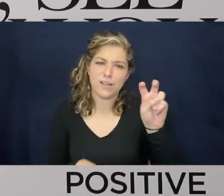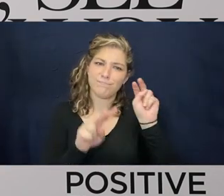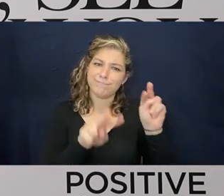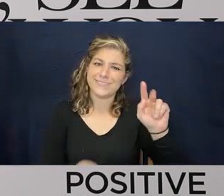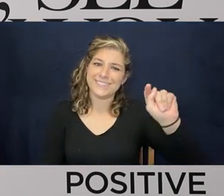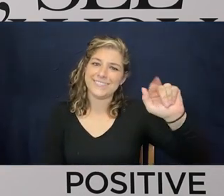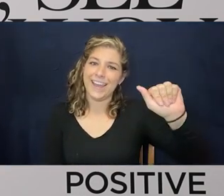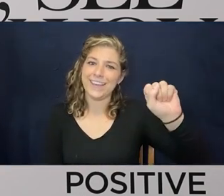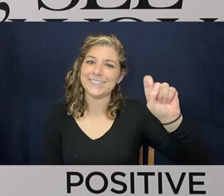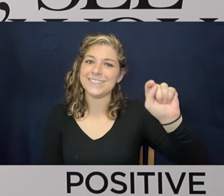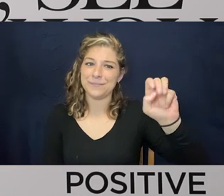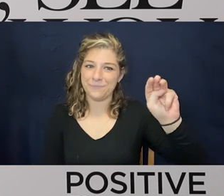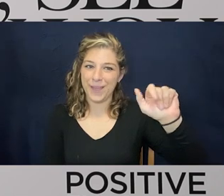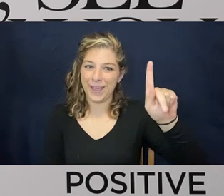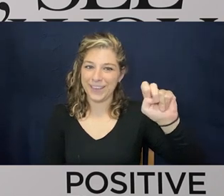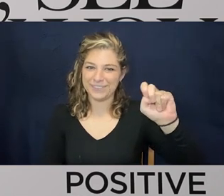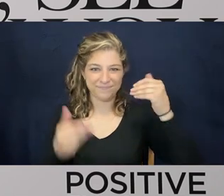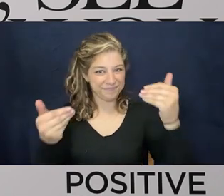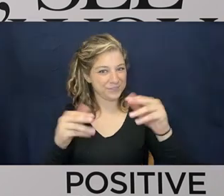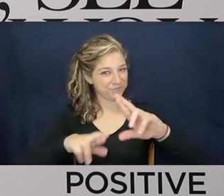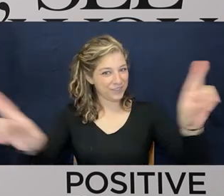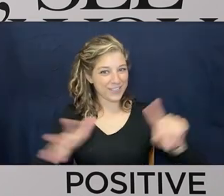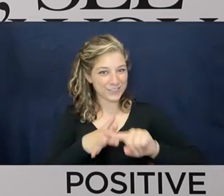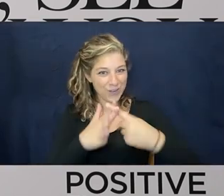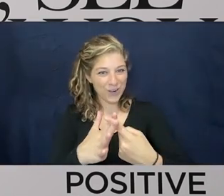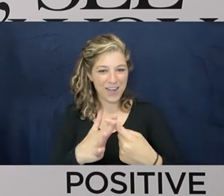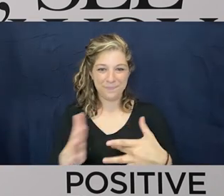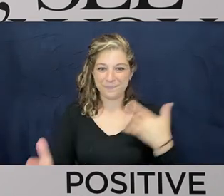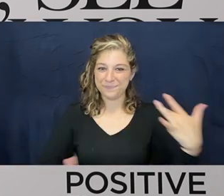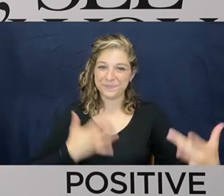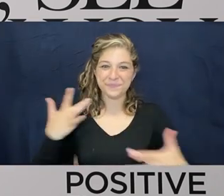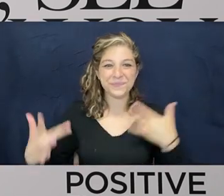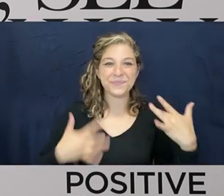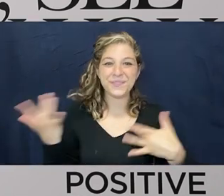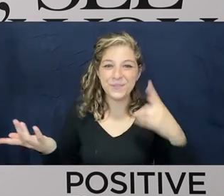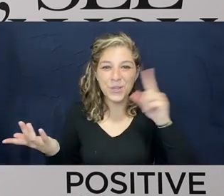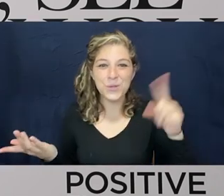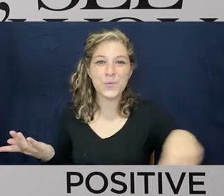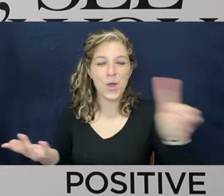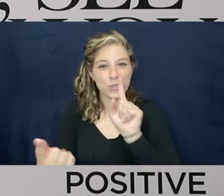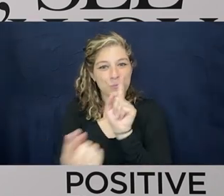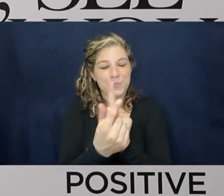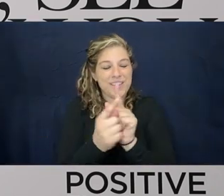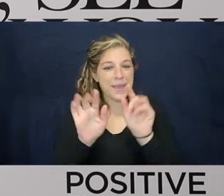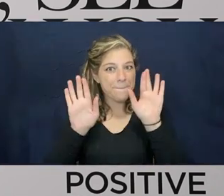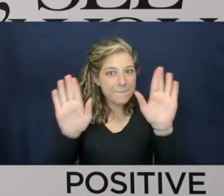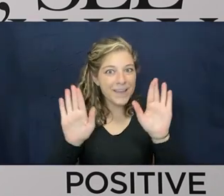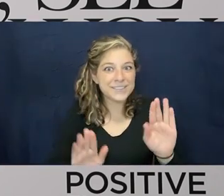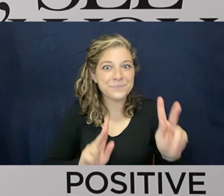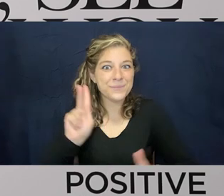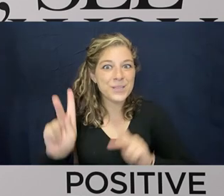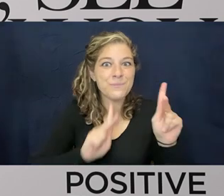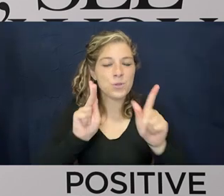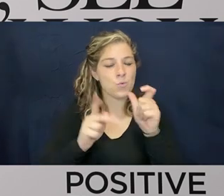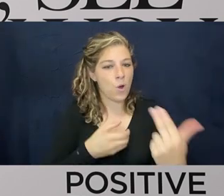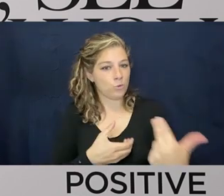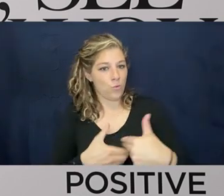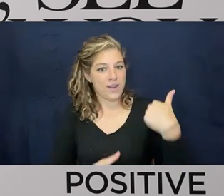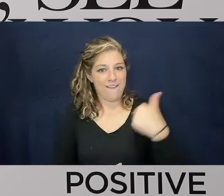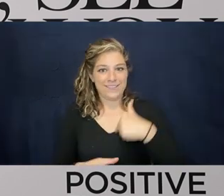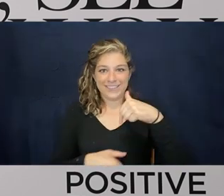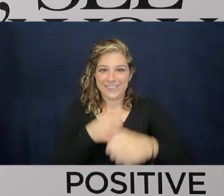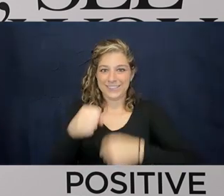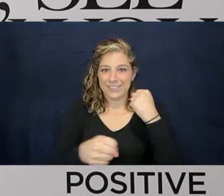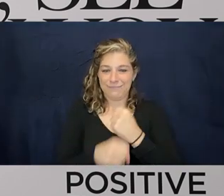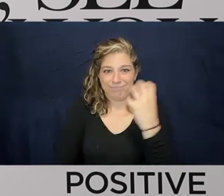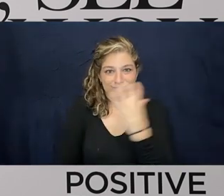gotta check out TasteMade. Now let's get started. I can't wait for you all to meet the incredible people who are